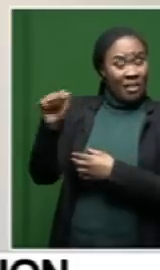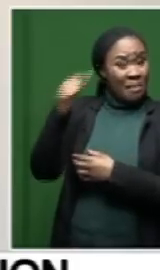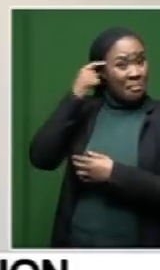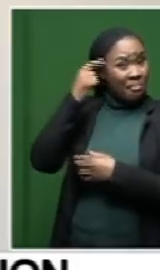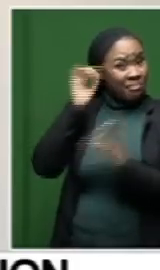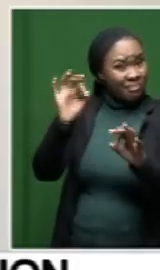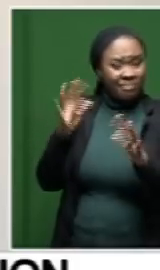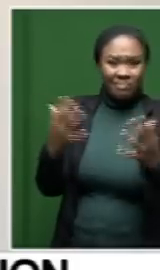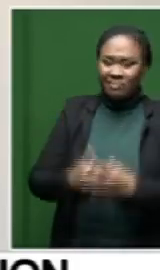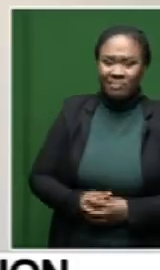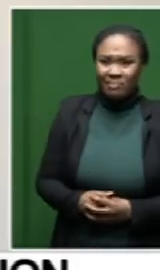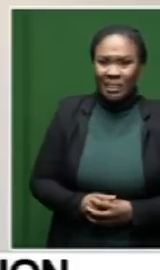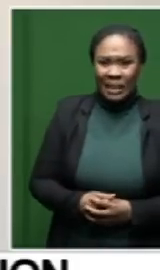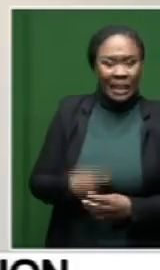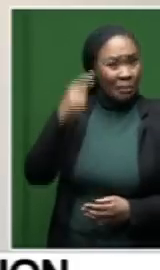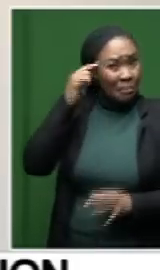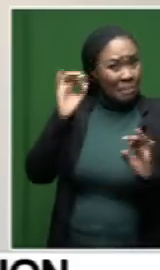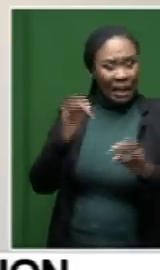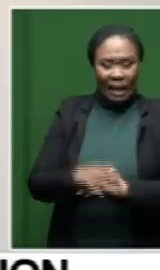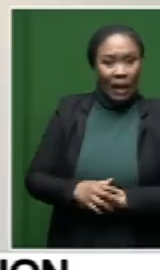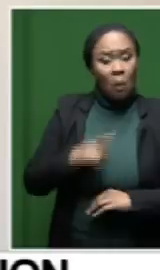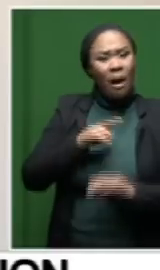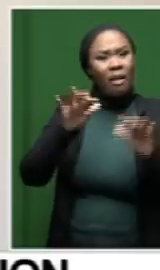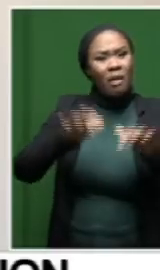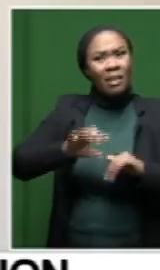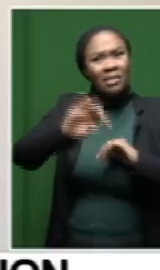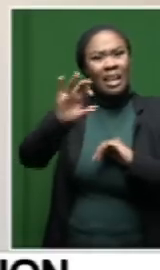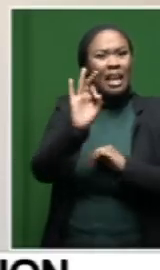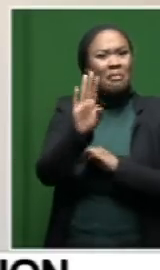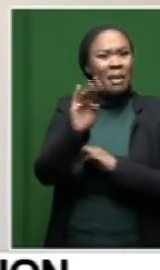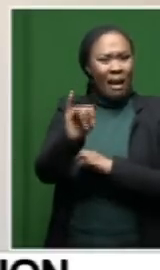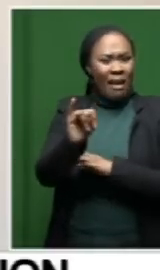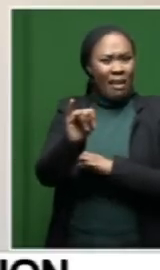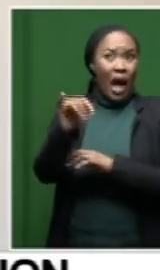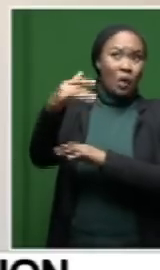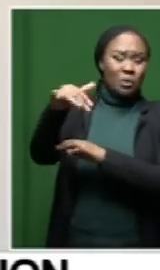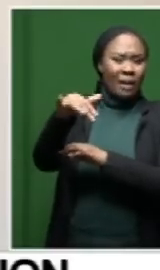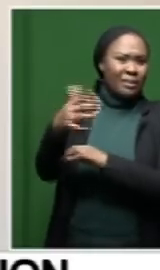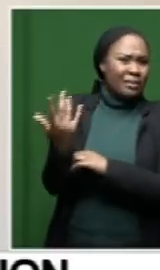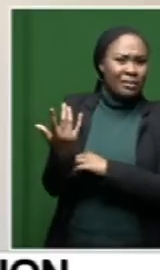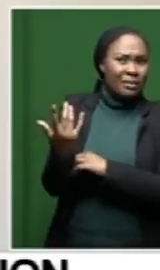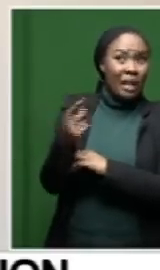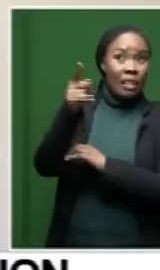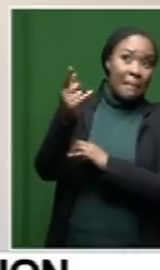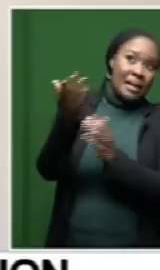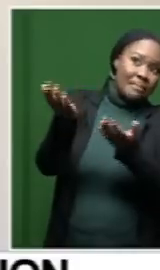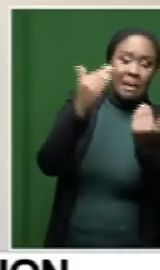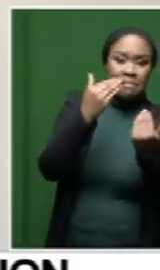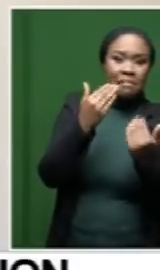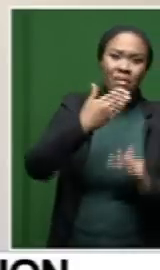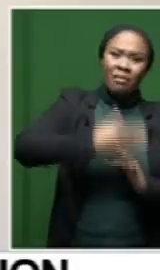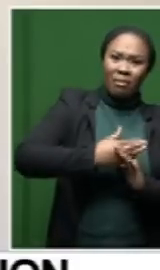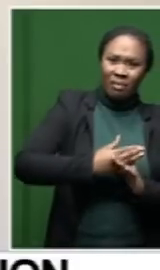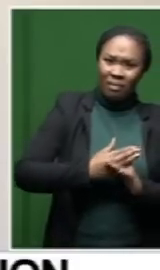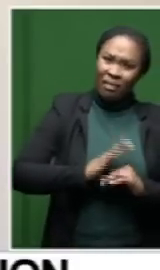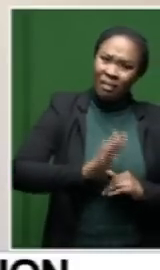Steinhausen writing to an institution outside of South Africa, effectively inviting them to interfere